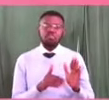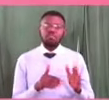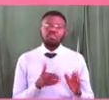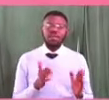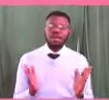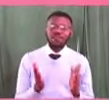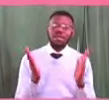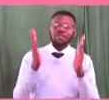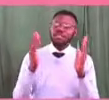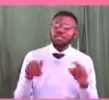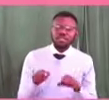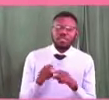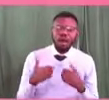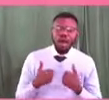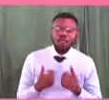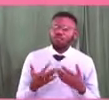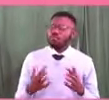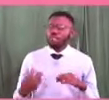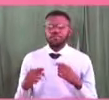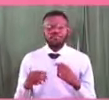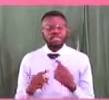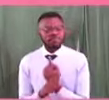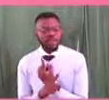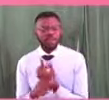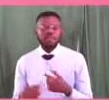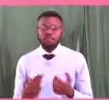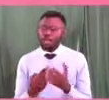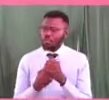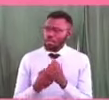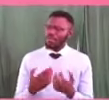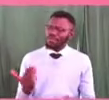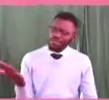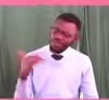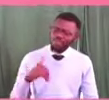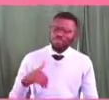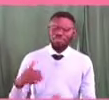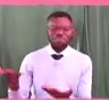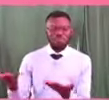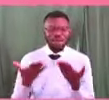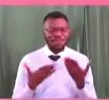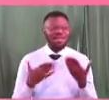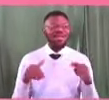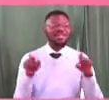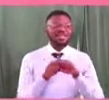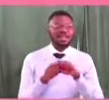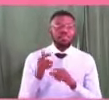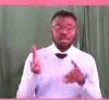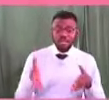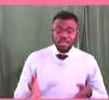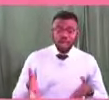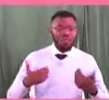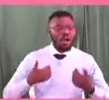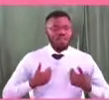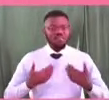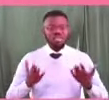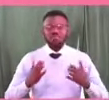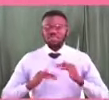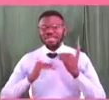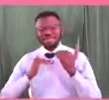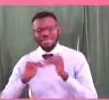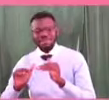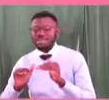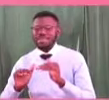of multiple partners is highly welcome and appreciated due to the limited coverage of social